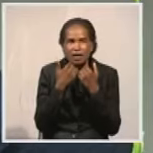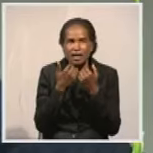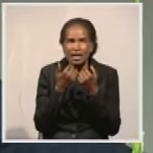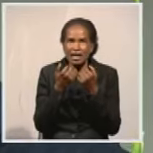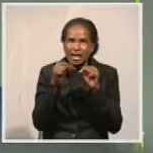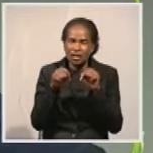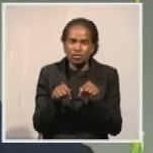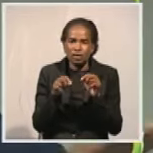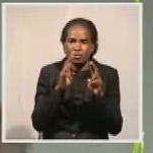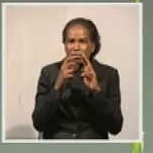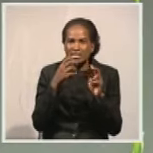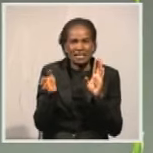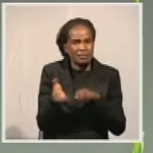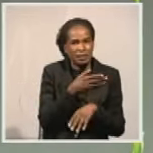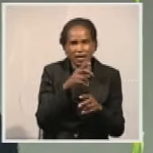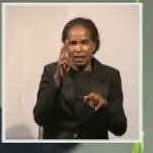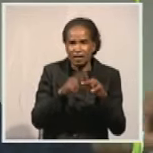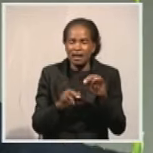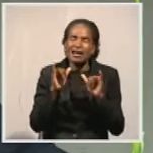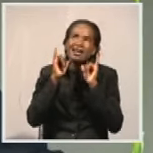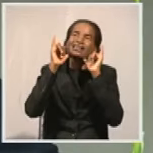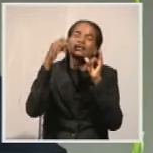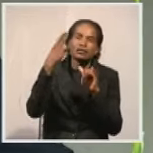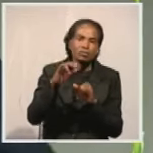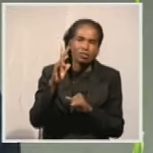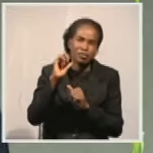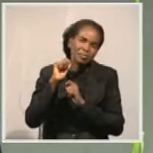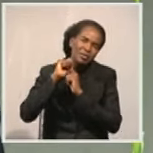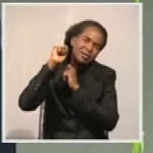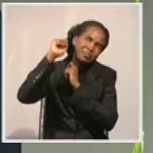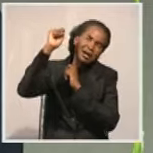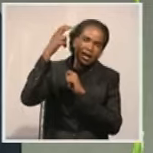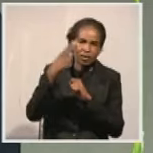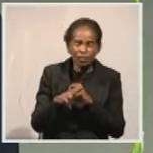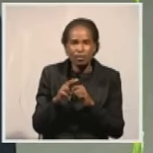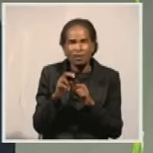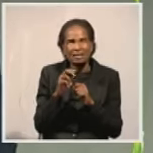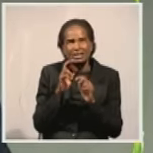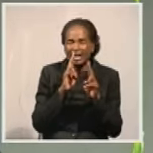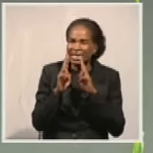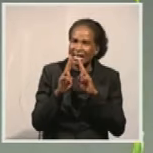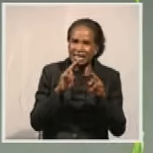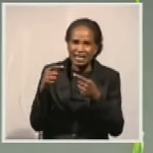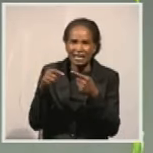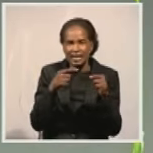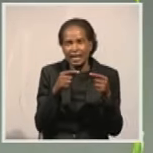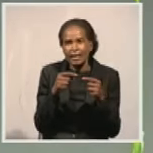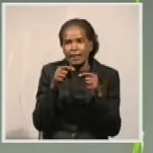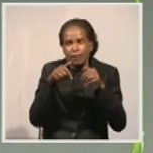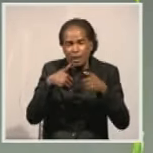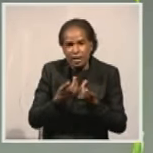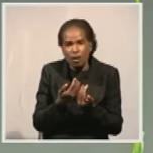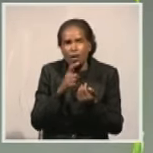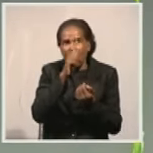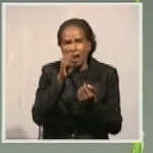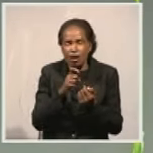with the capital punishment, no more hanging. But then the issue came up, where do we derive the